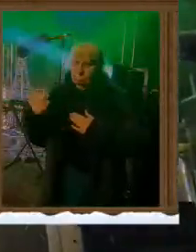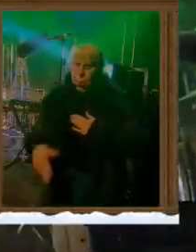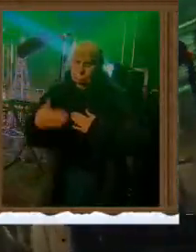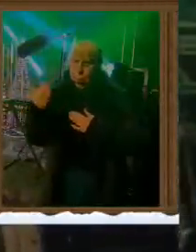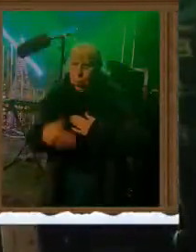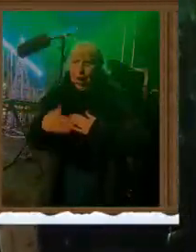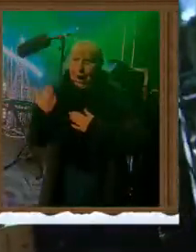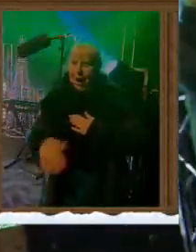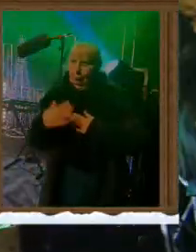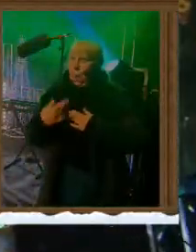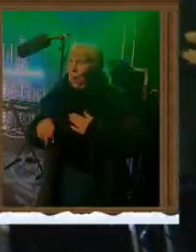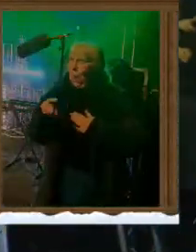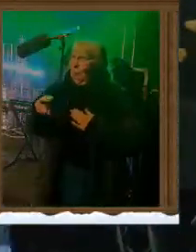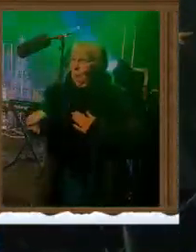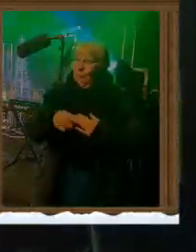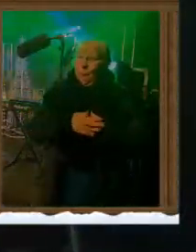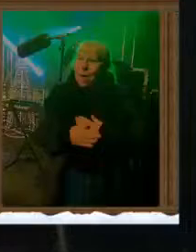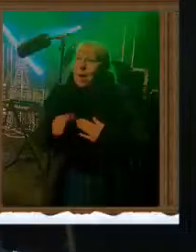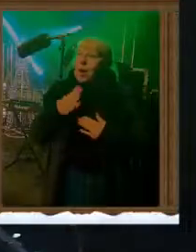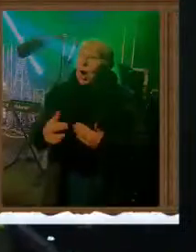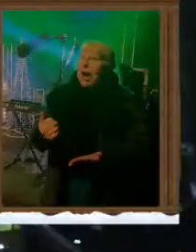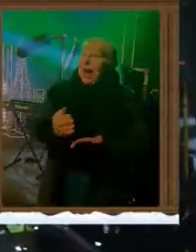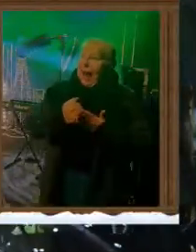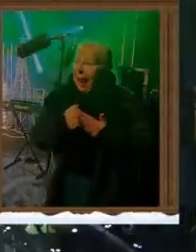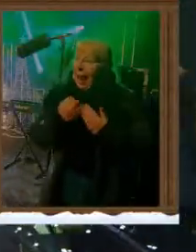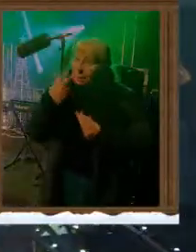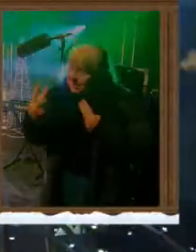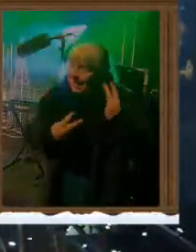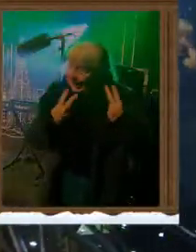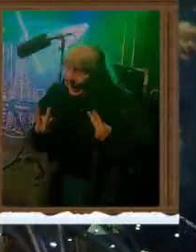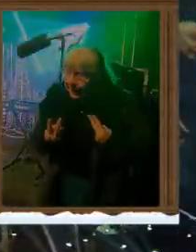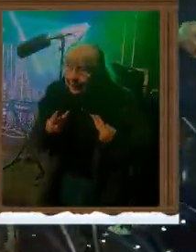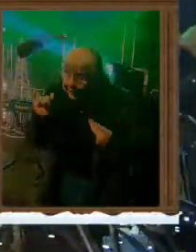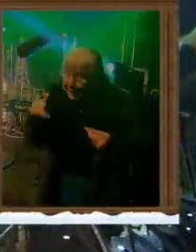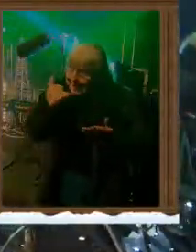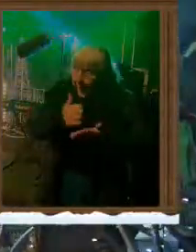goodness. Wow. Now, I need help singing the next part. Will you help me?